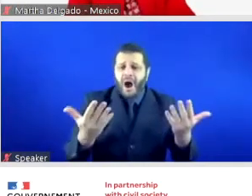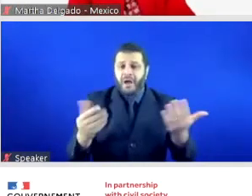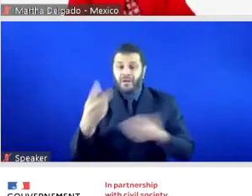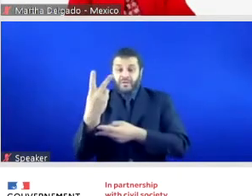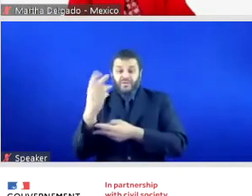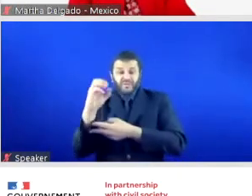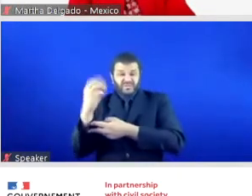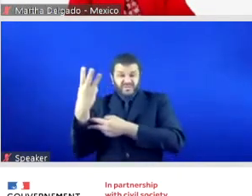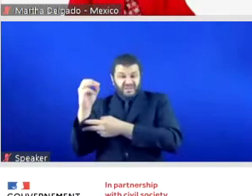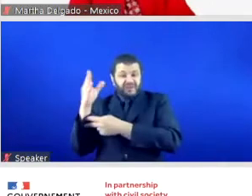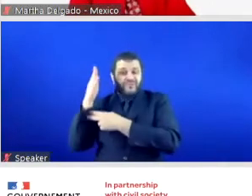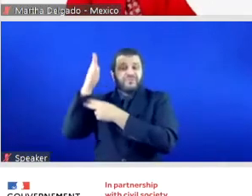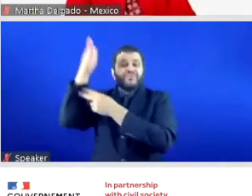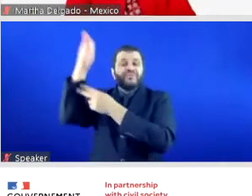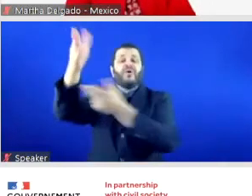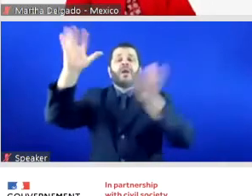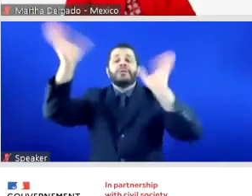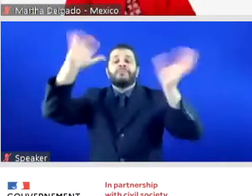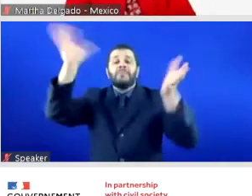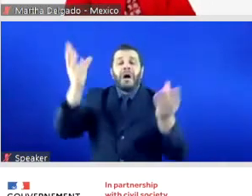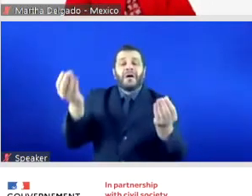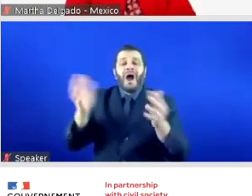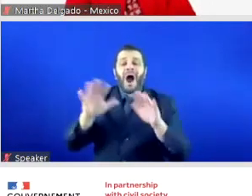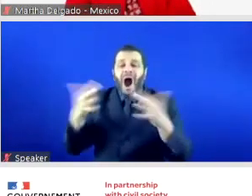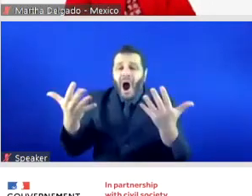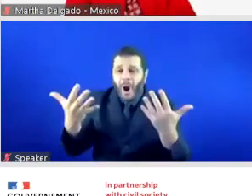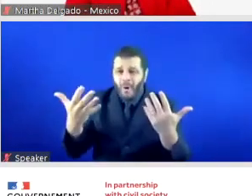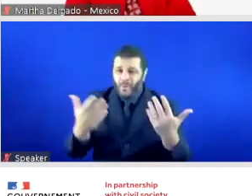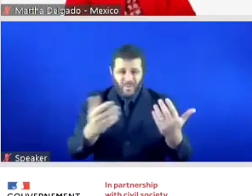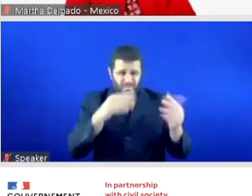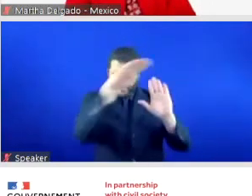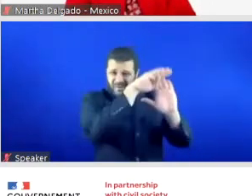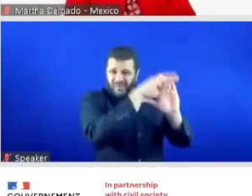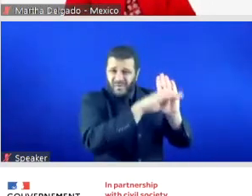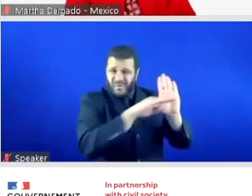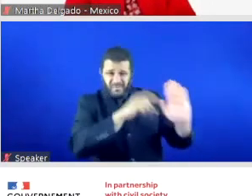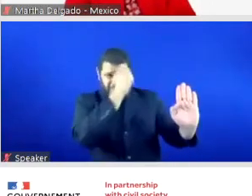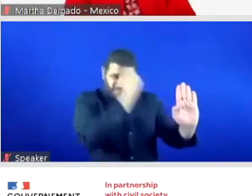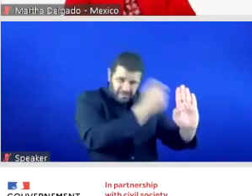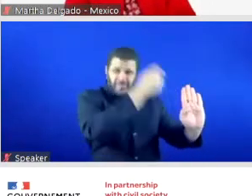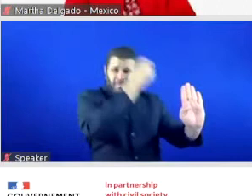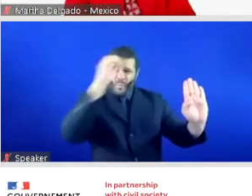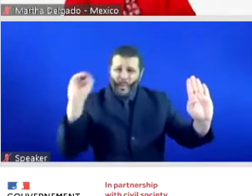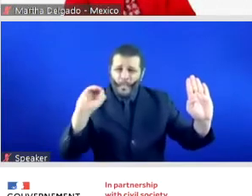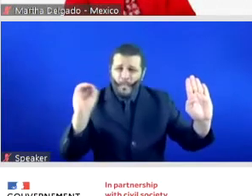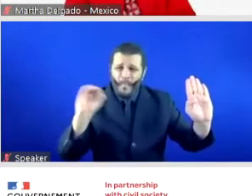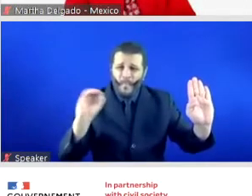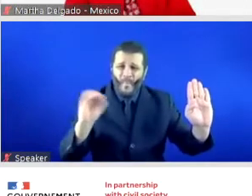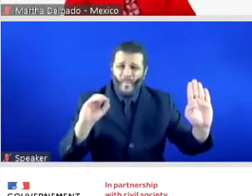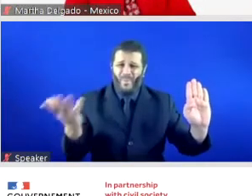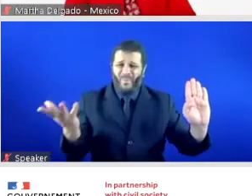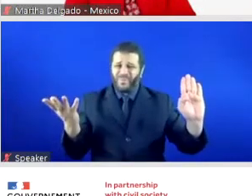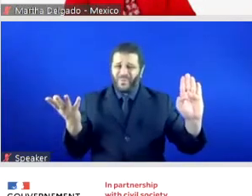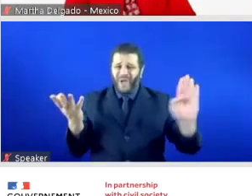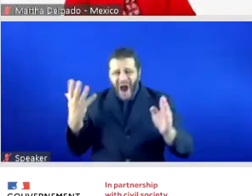ideas? Were we part of those decision-making processes? If not, then we're going to keep protesting. We're going to keep calling